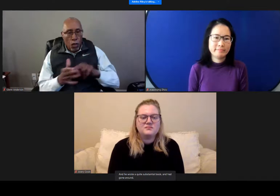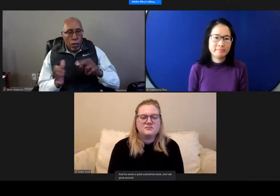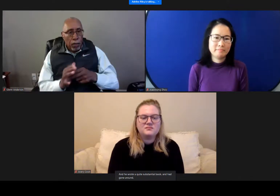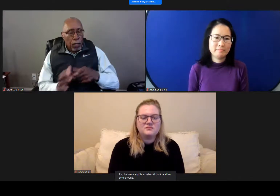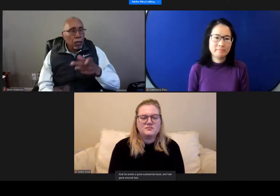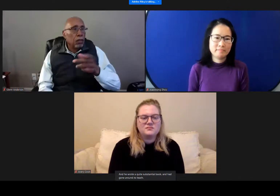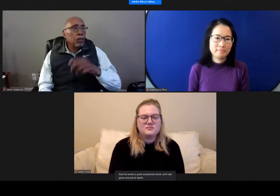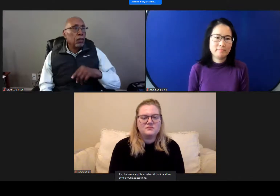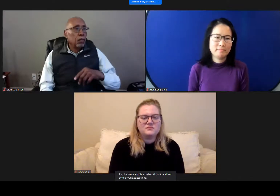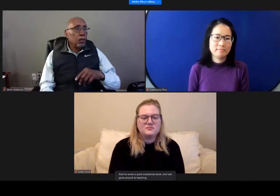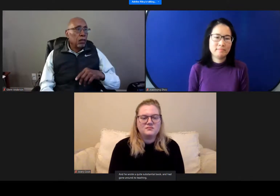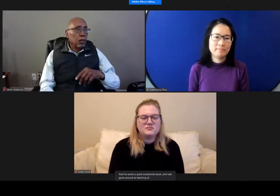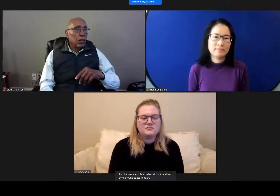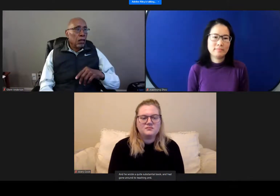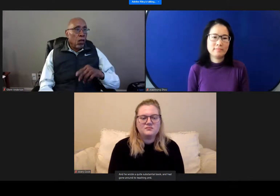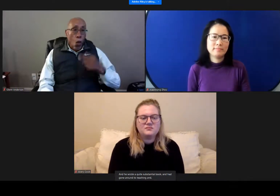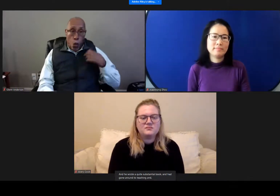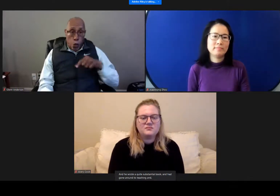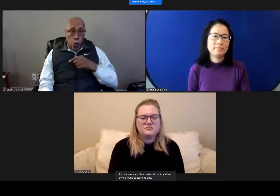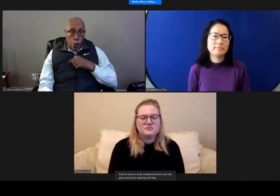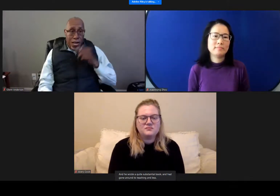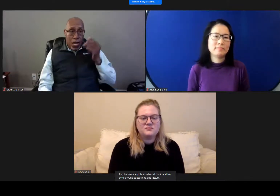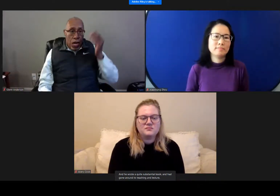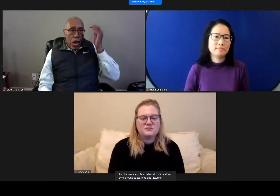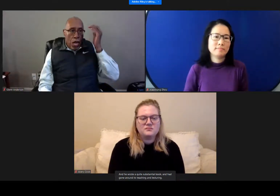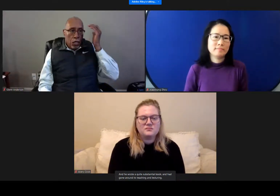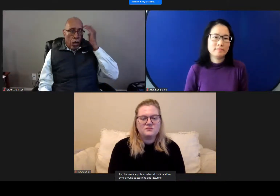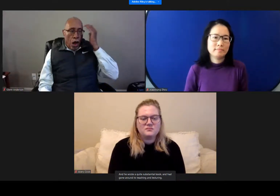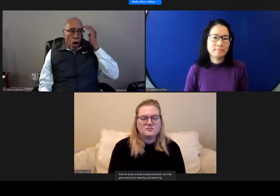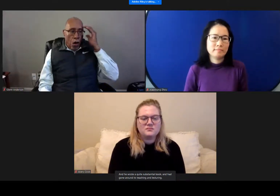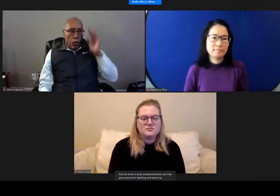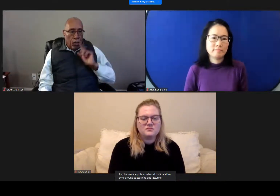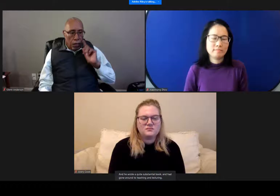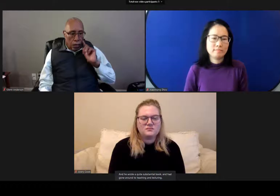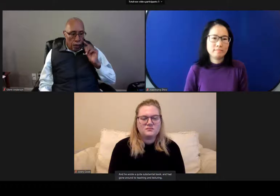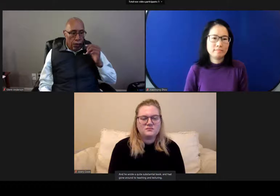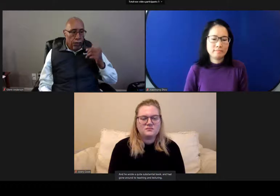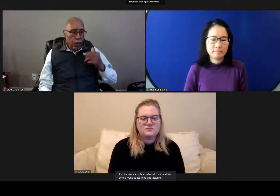around teaching and lecturing.